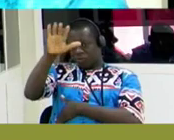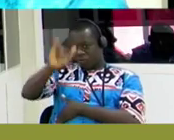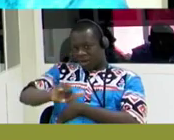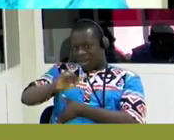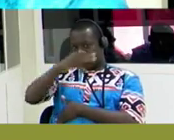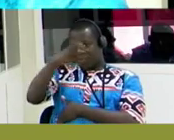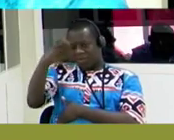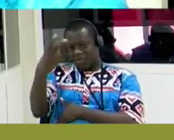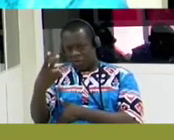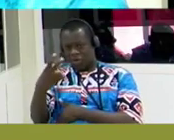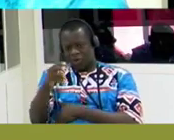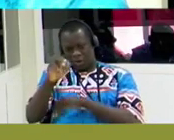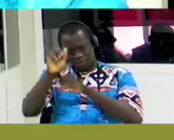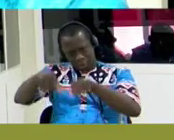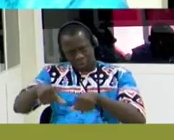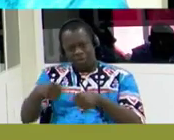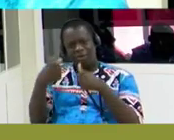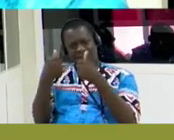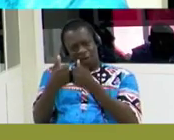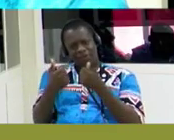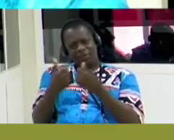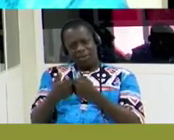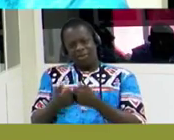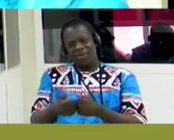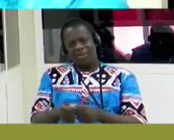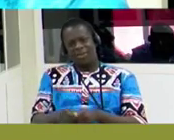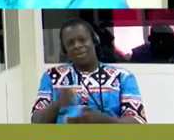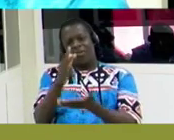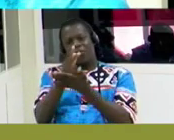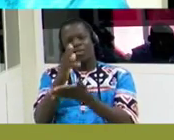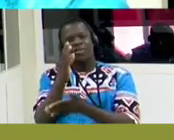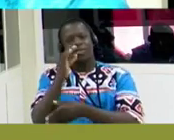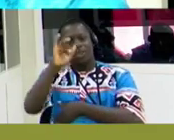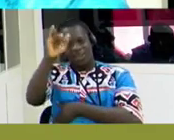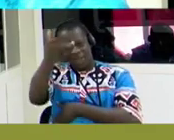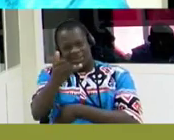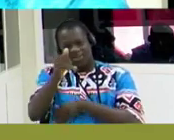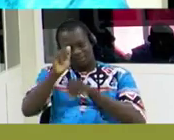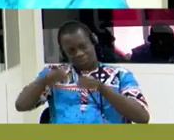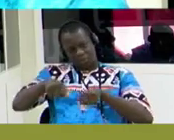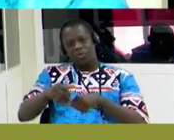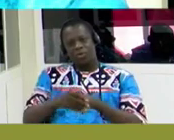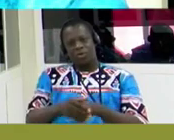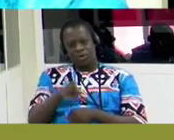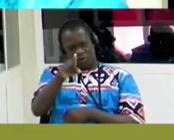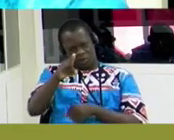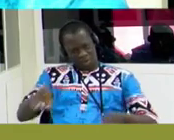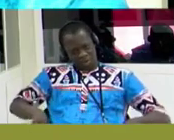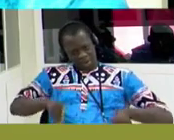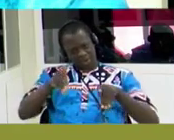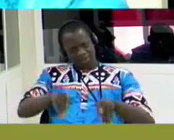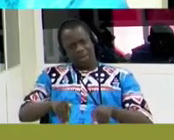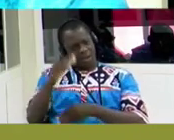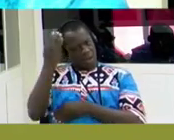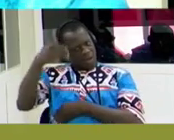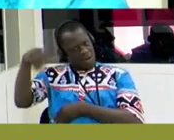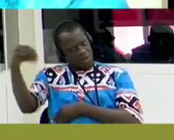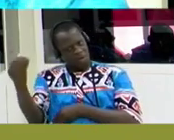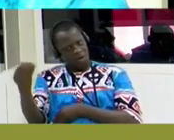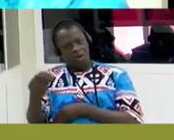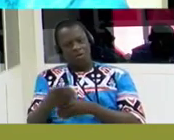fight? Yeah, it's possible. You participated regardless? Yes, sir.